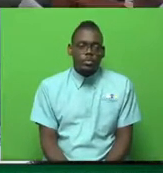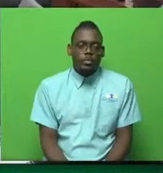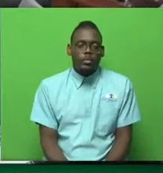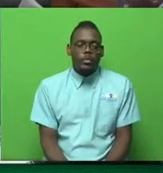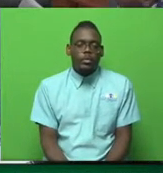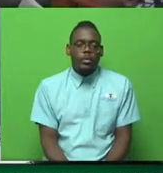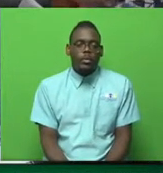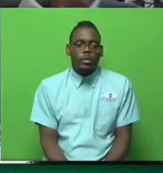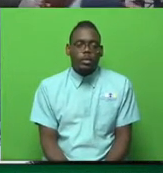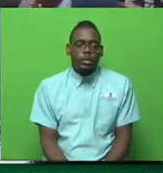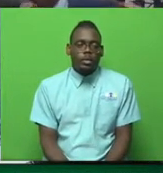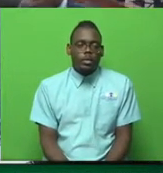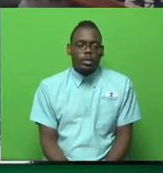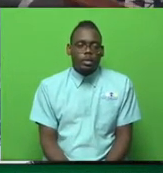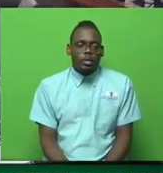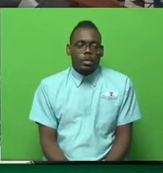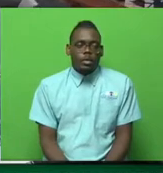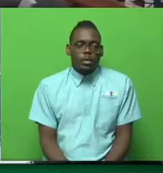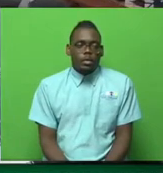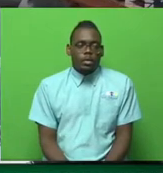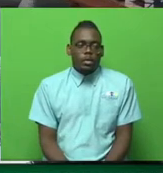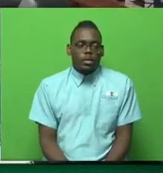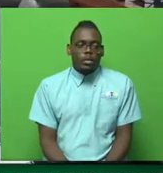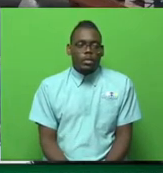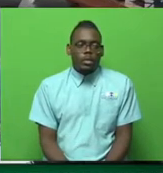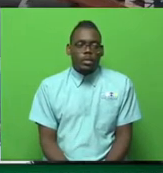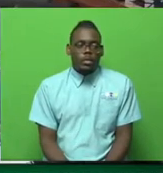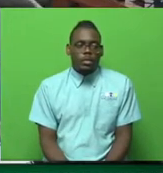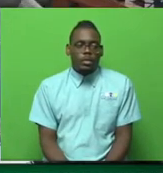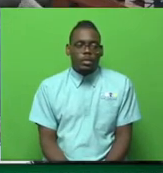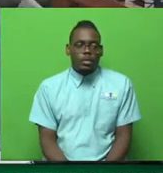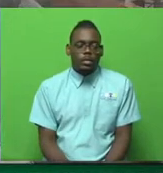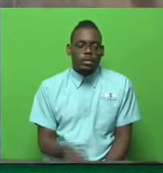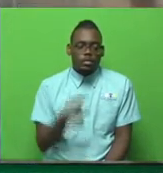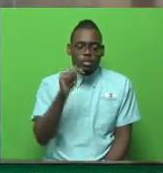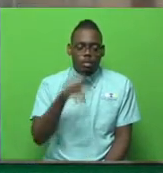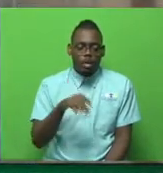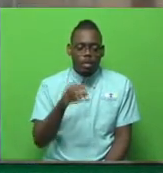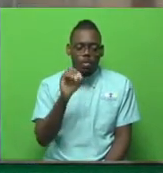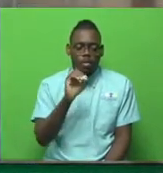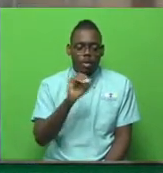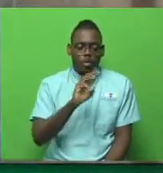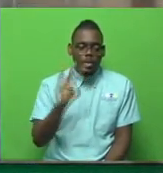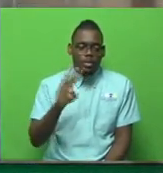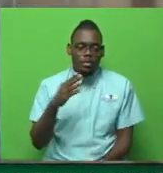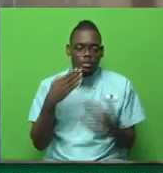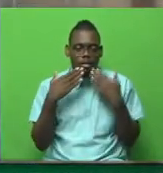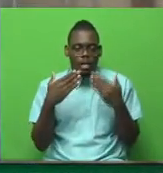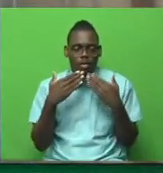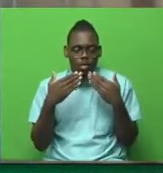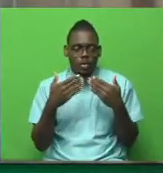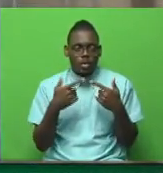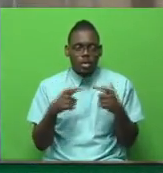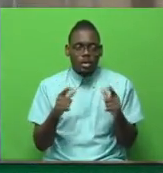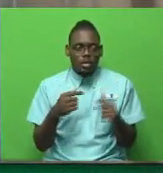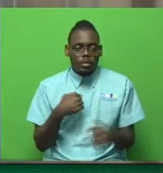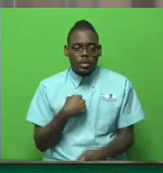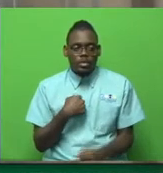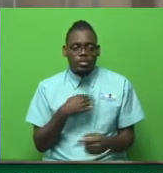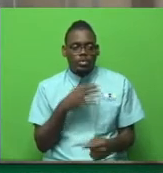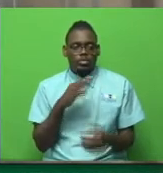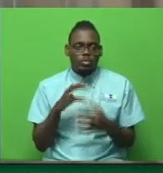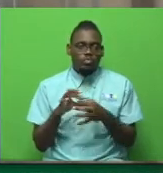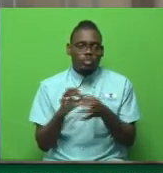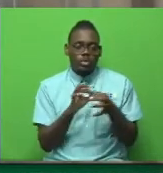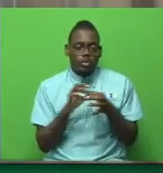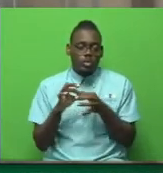thank you madam speaker for recognizing me to participate in this debate and to try to bring some sanity back